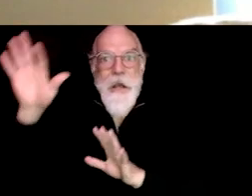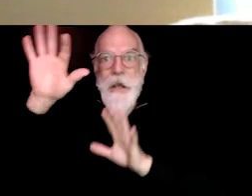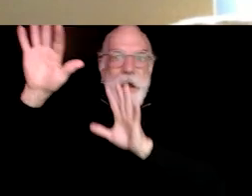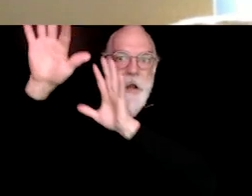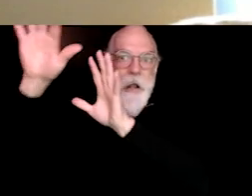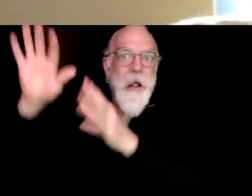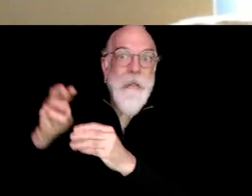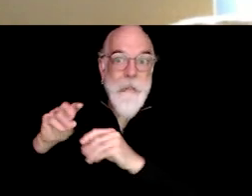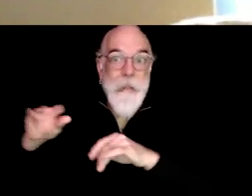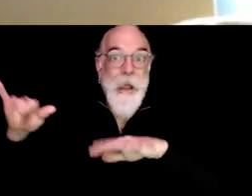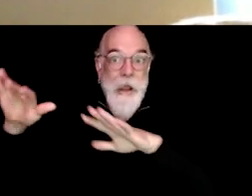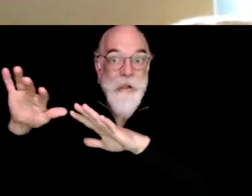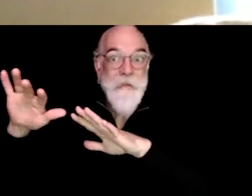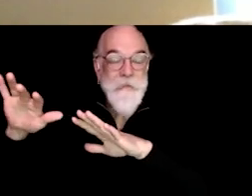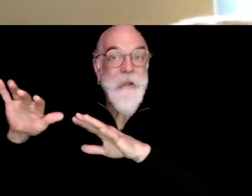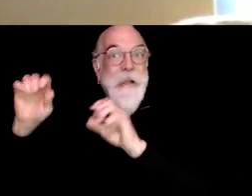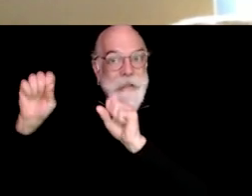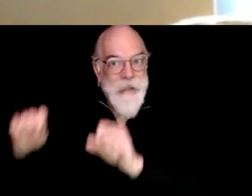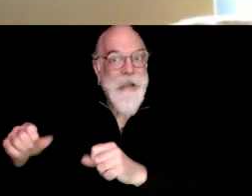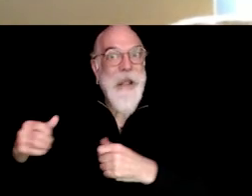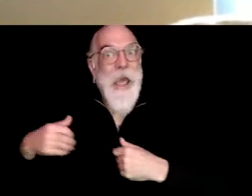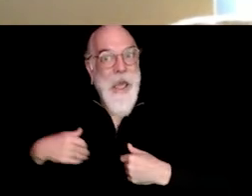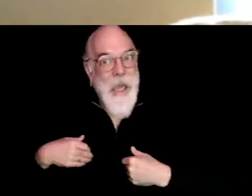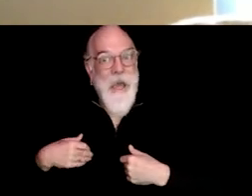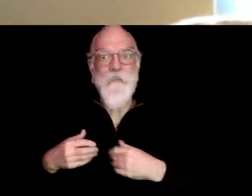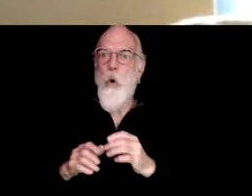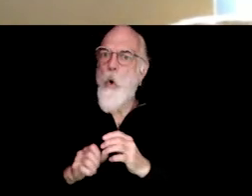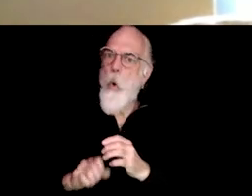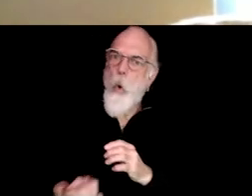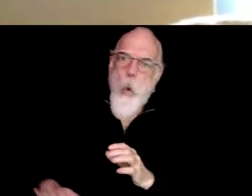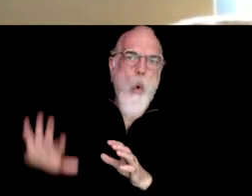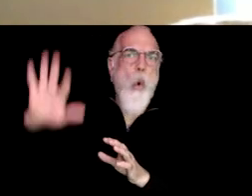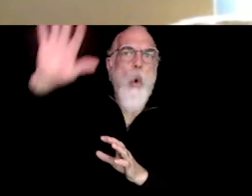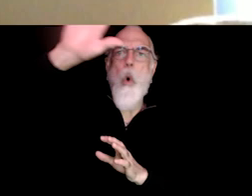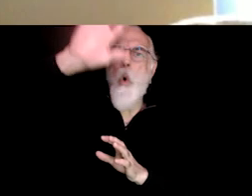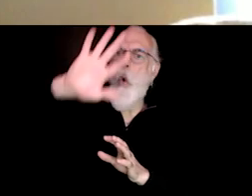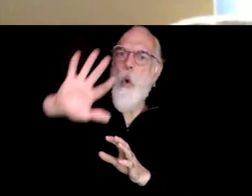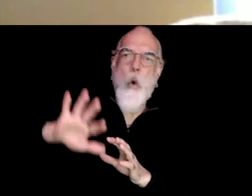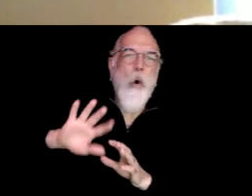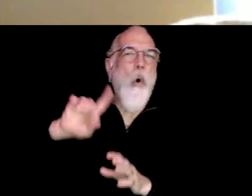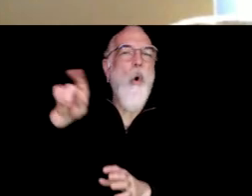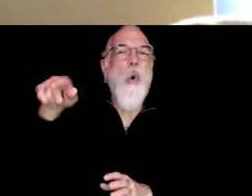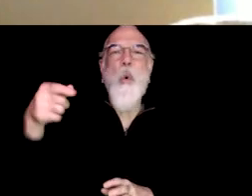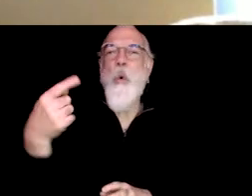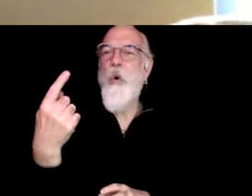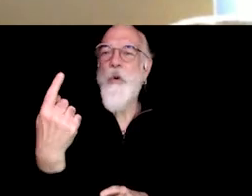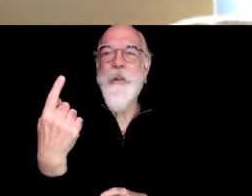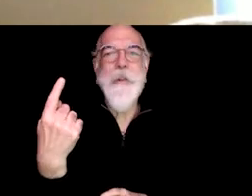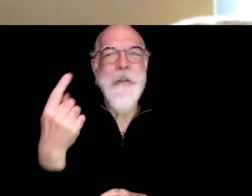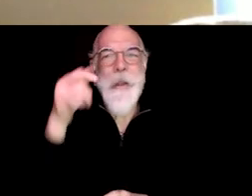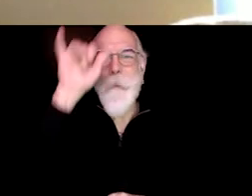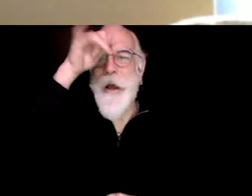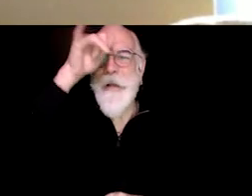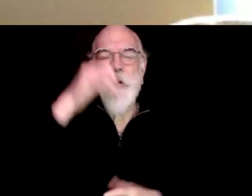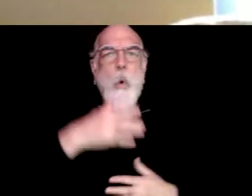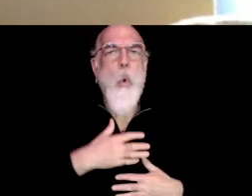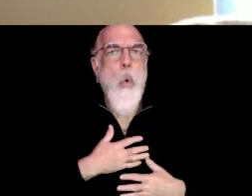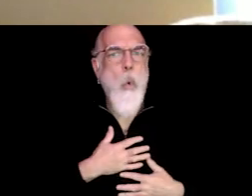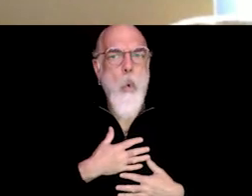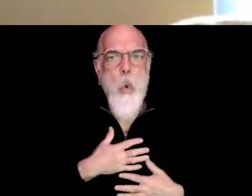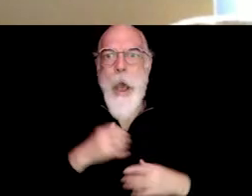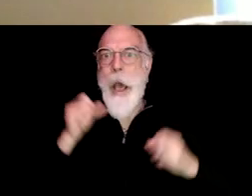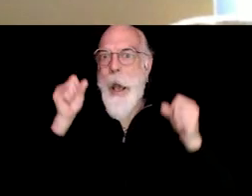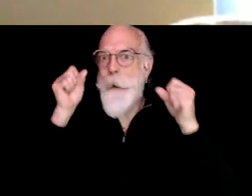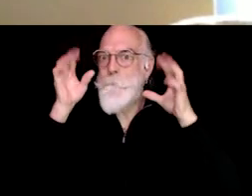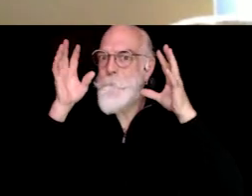land or find lands that they can have an entire region that's only bison.